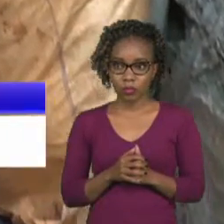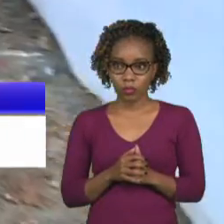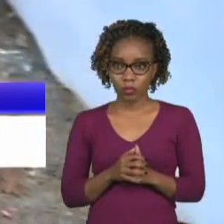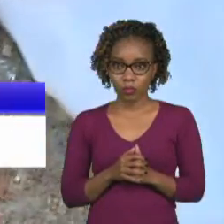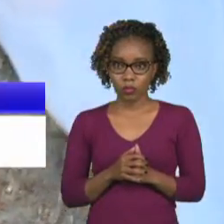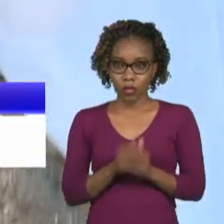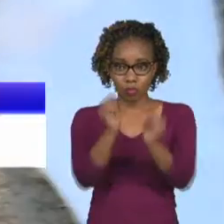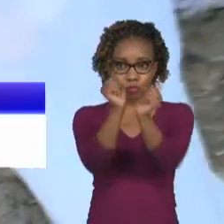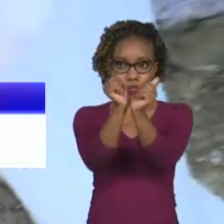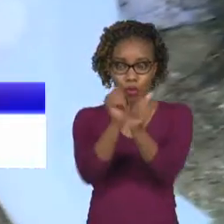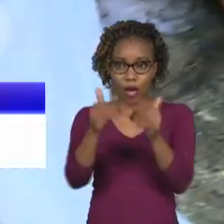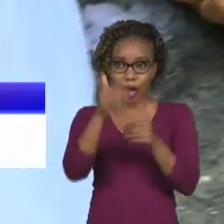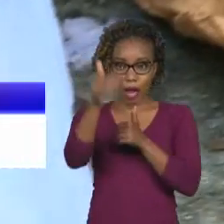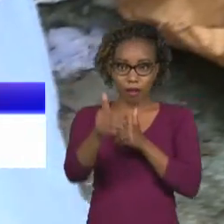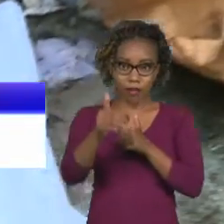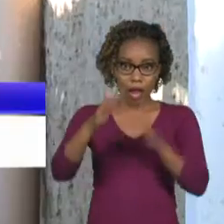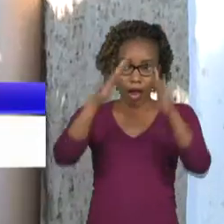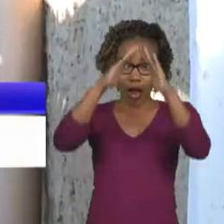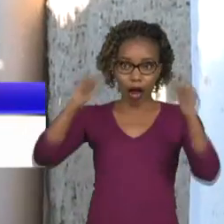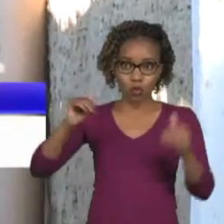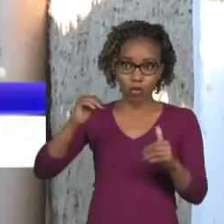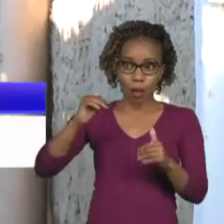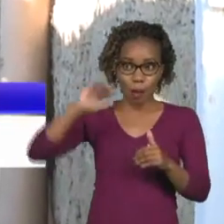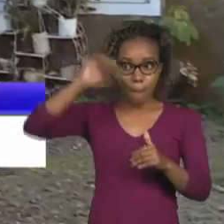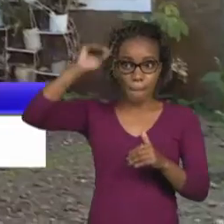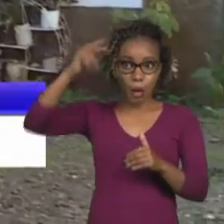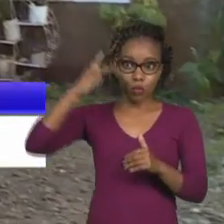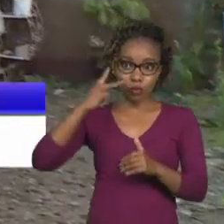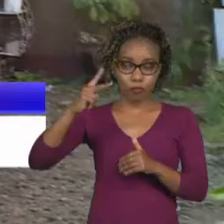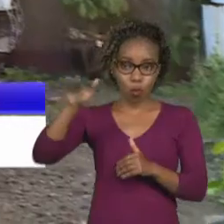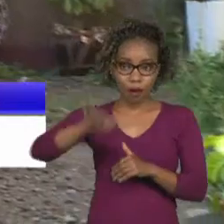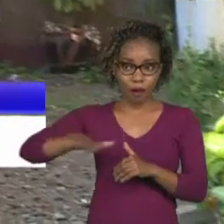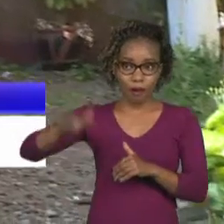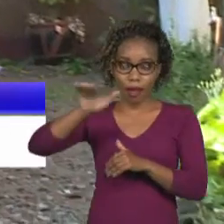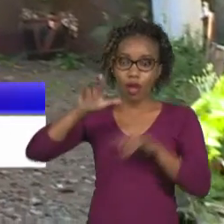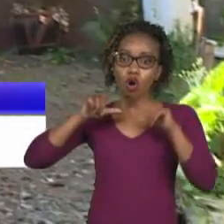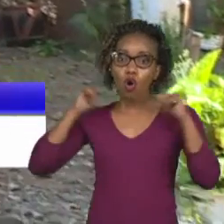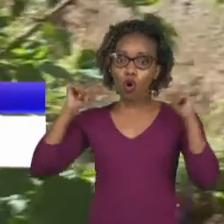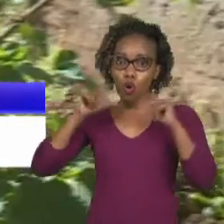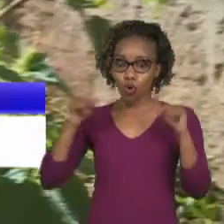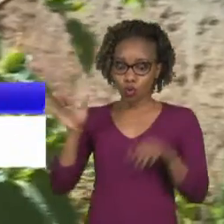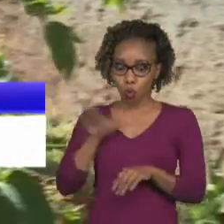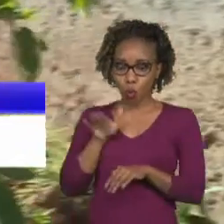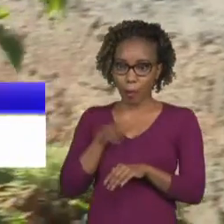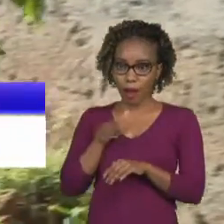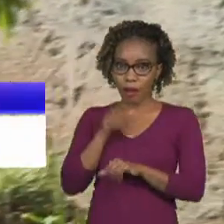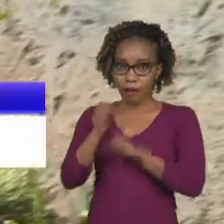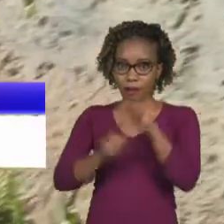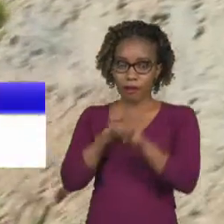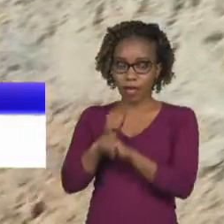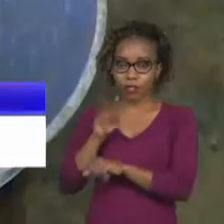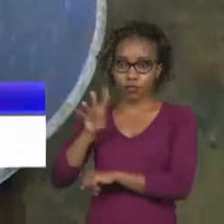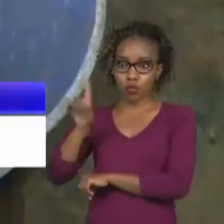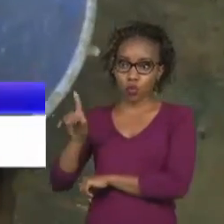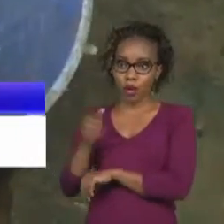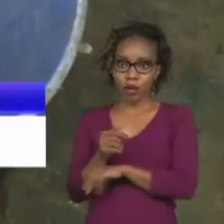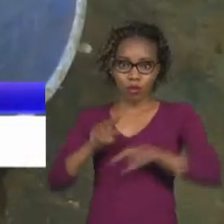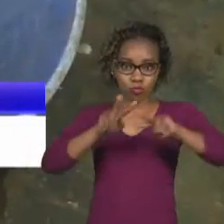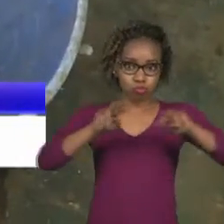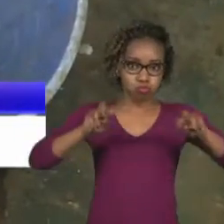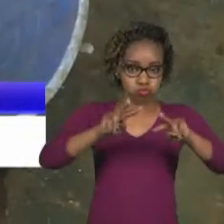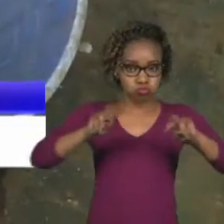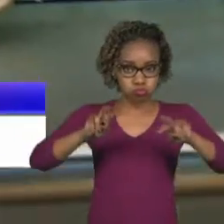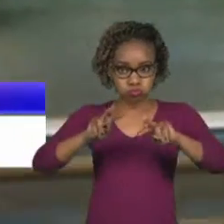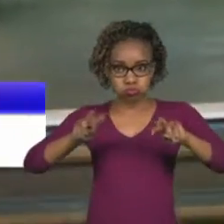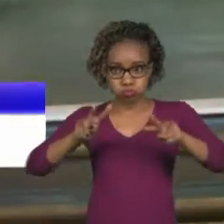arrested at a house in Mountain View area here in Nairobi, alongside their host, a 41-year-old woman. Preliminary investigations,